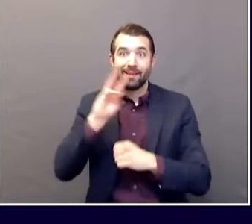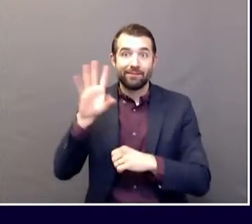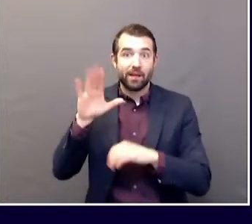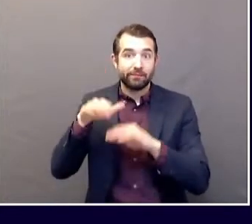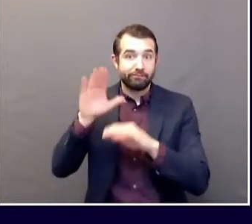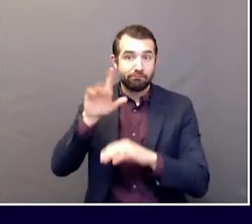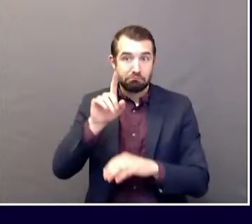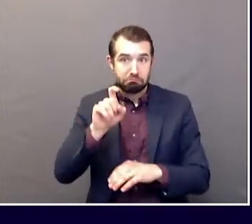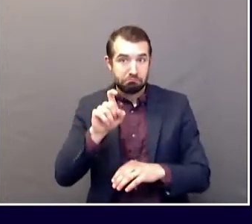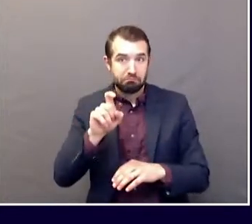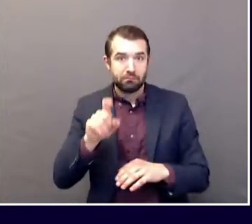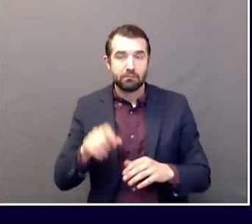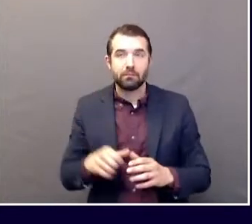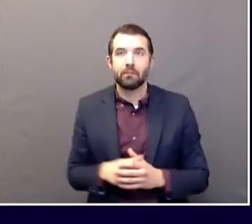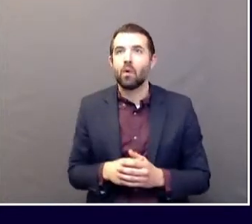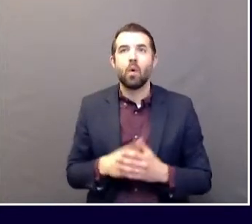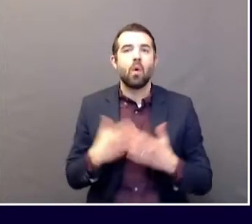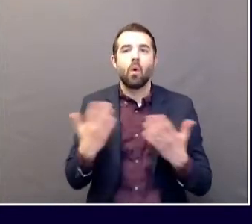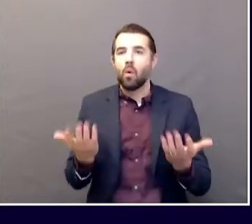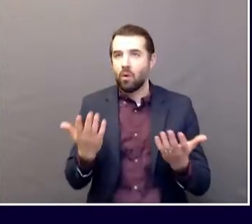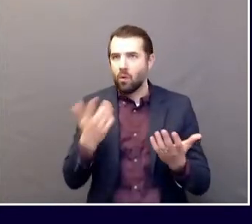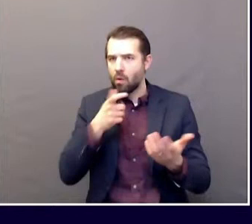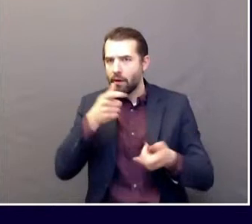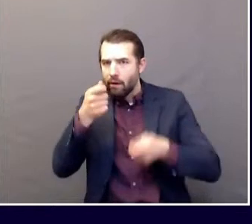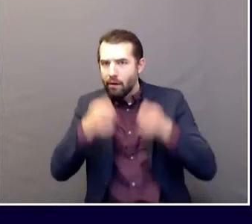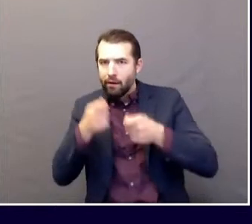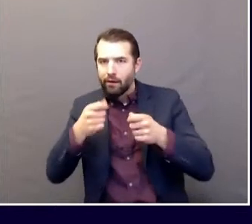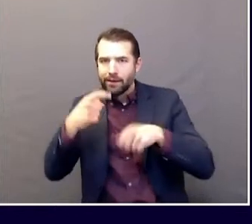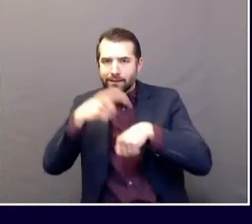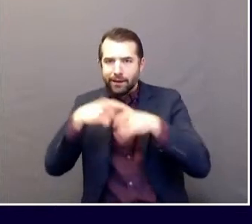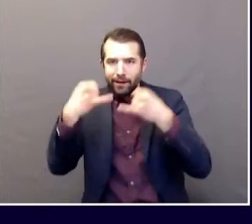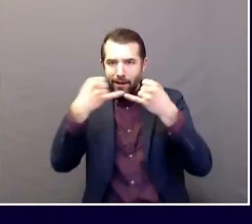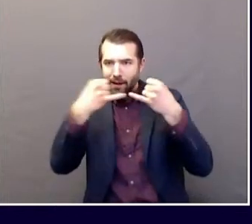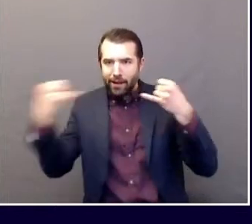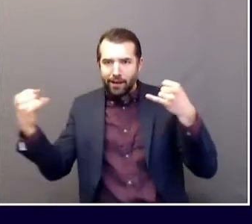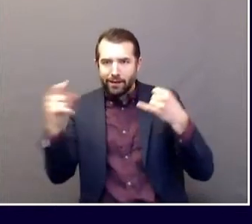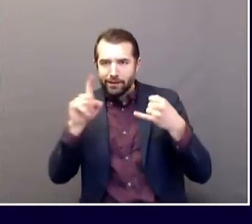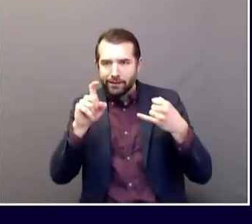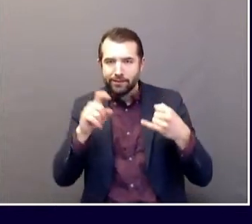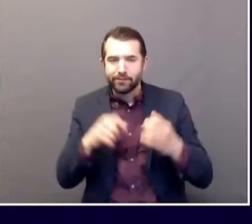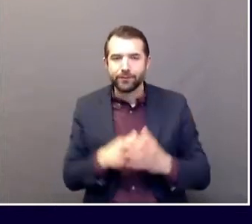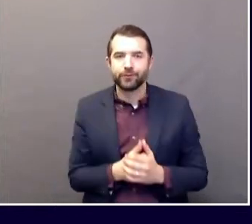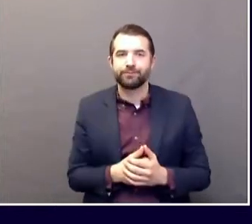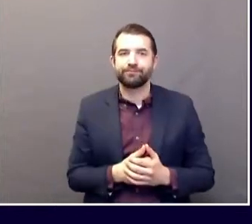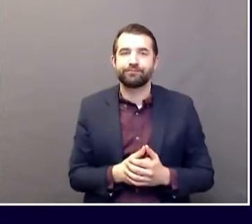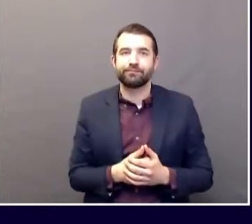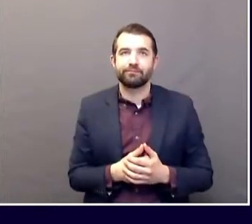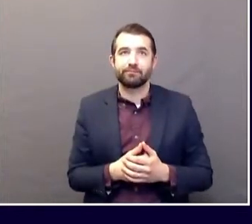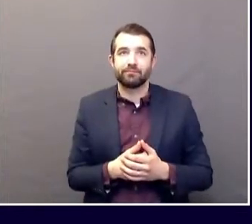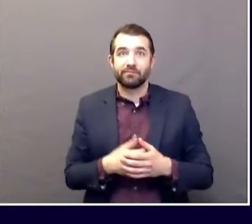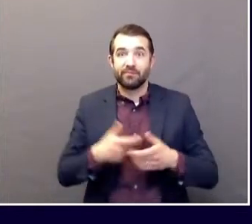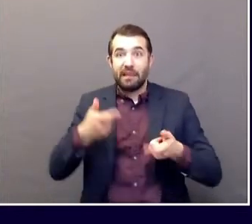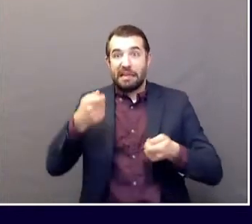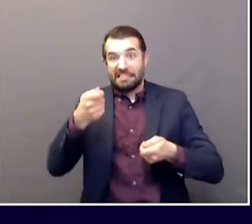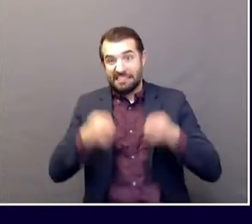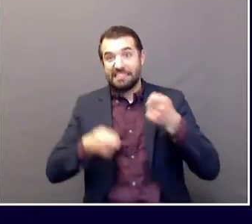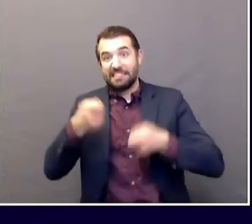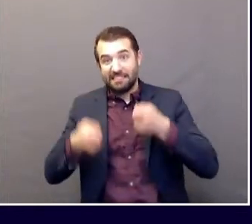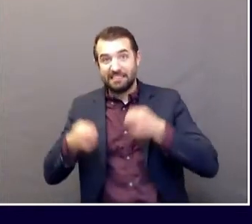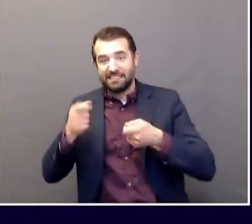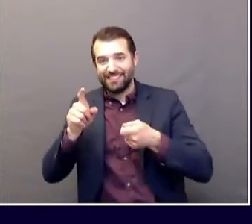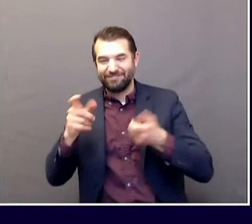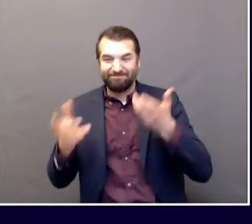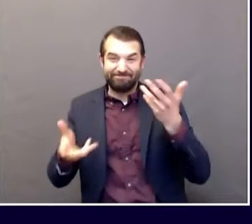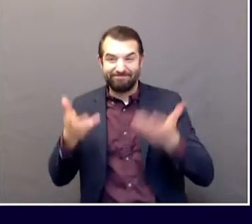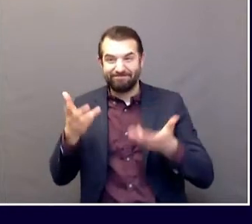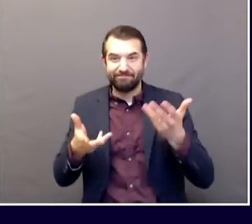sense of if that's been adjusted at all? I don't know that it's been adjusted, Robbie, but it definitely helps. Commissioner